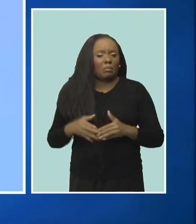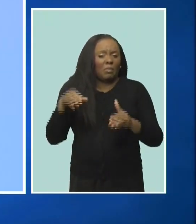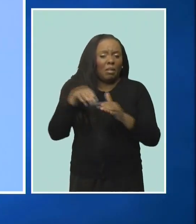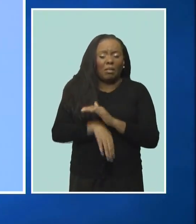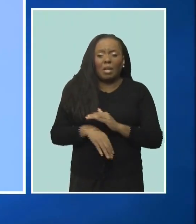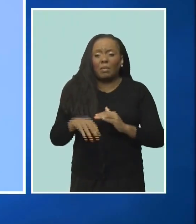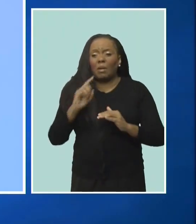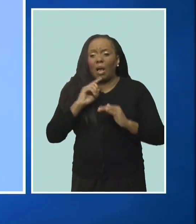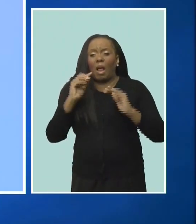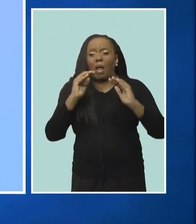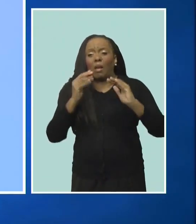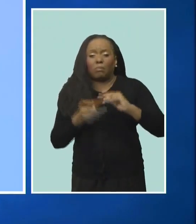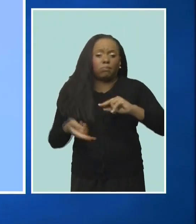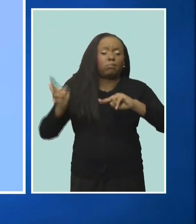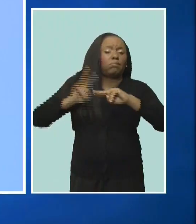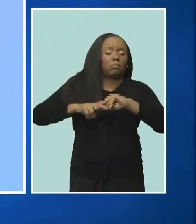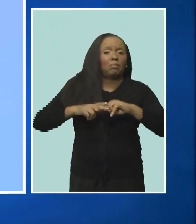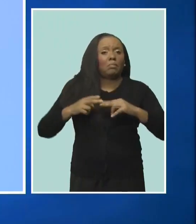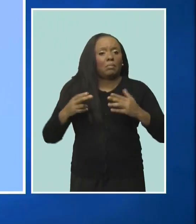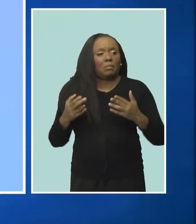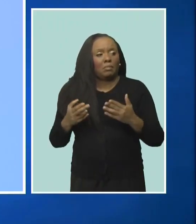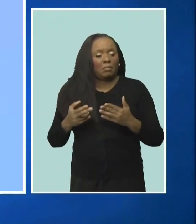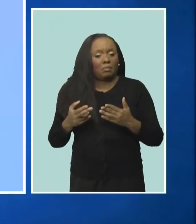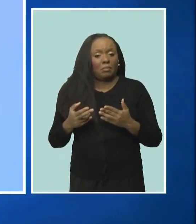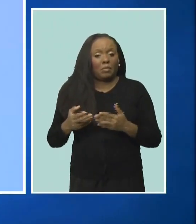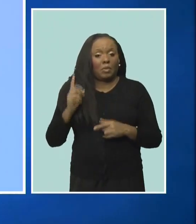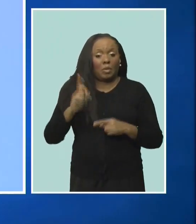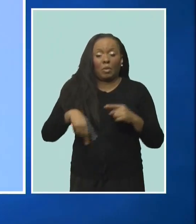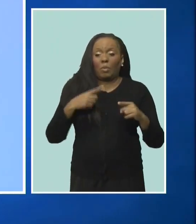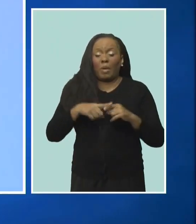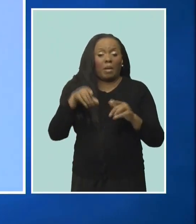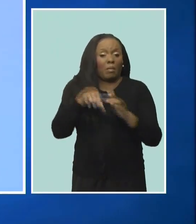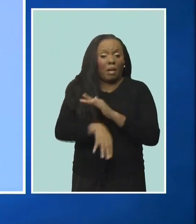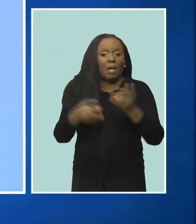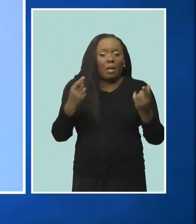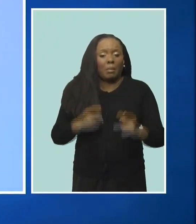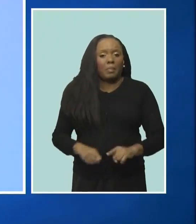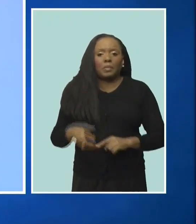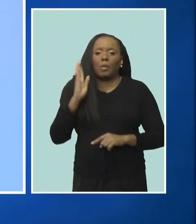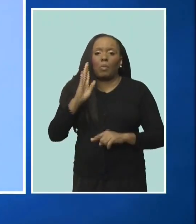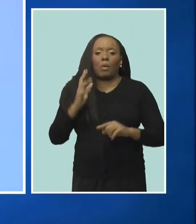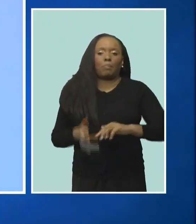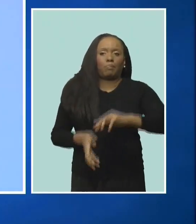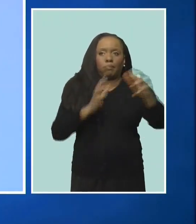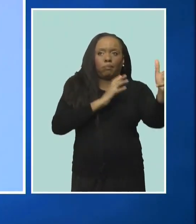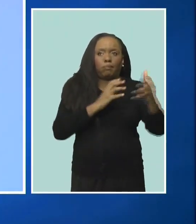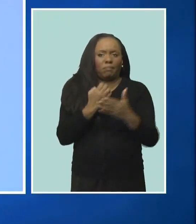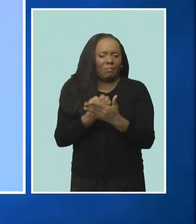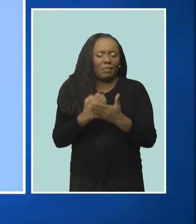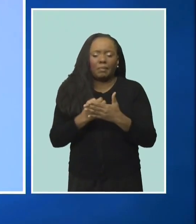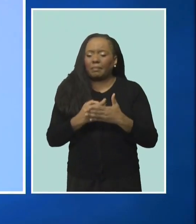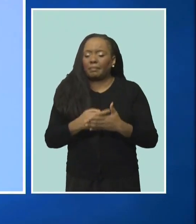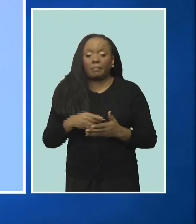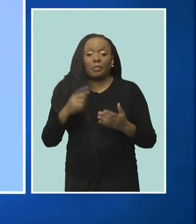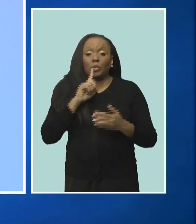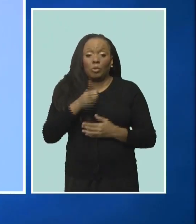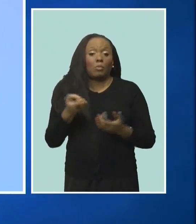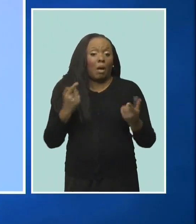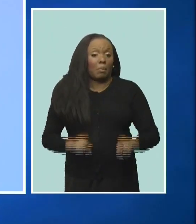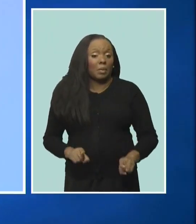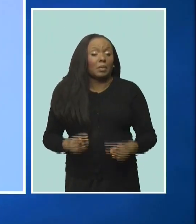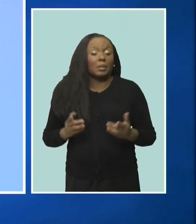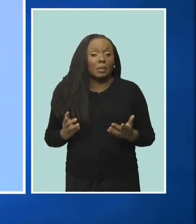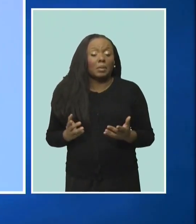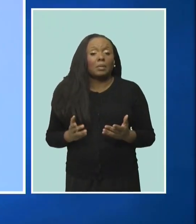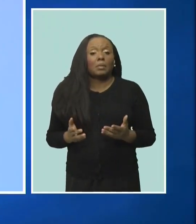crime, right? So anywhere you find crime is going to disrupt economic activity. There's no ifs, ands, or buts about that. So